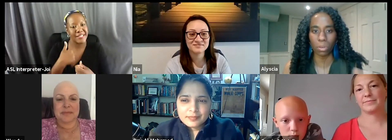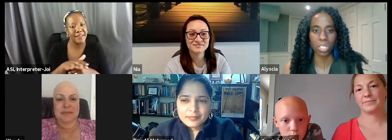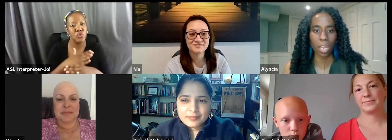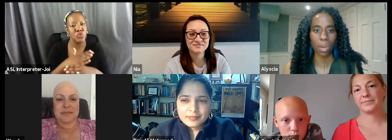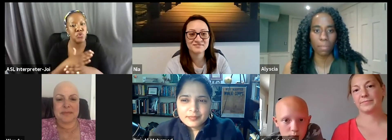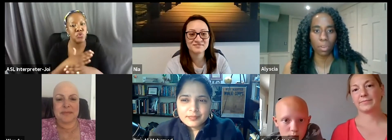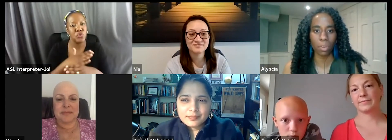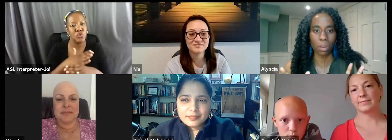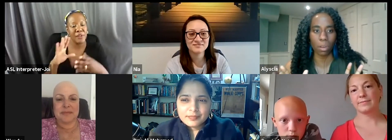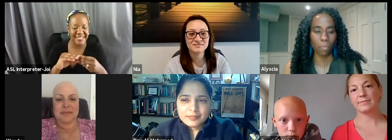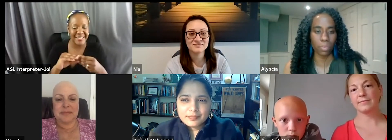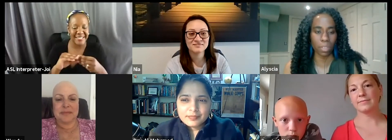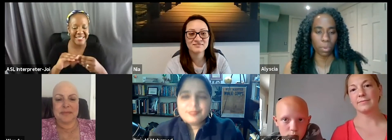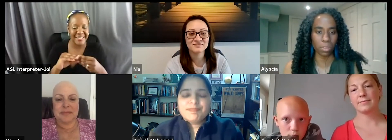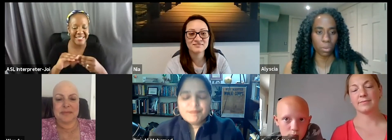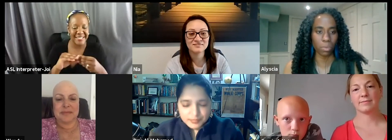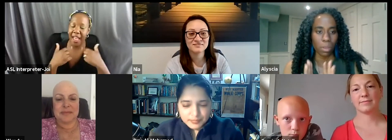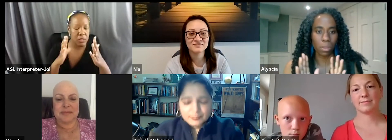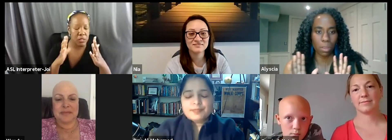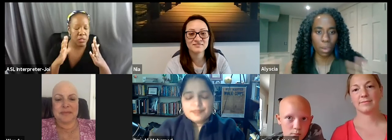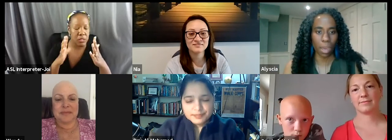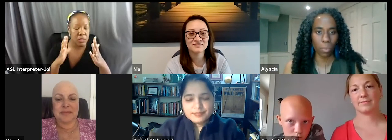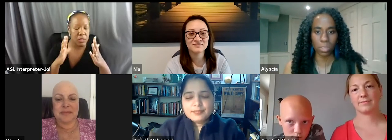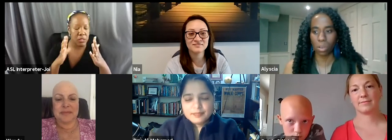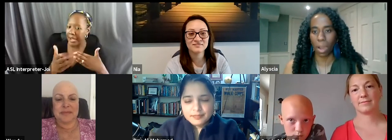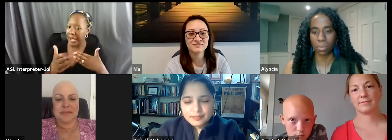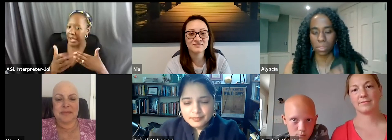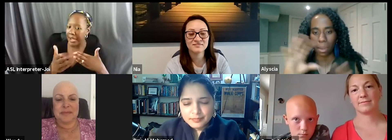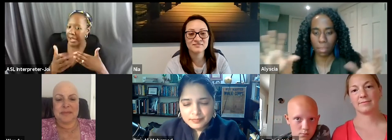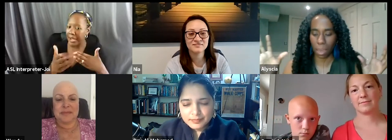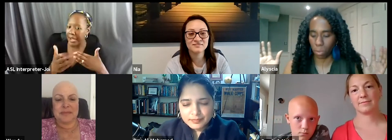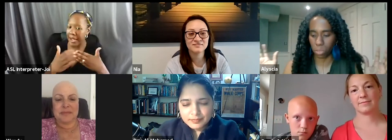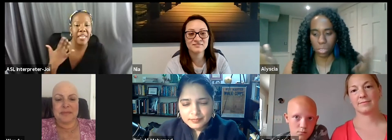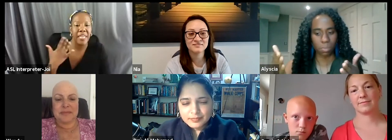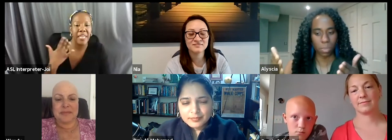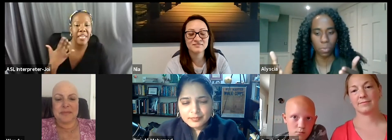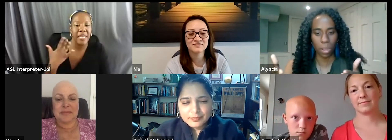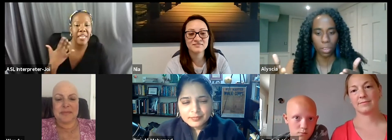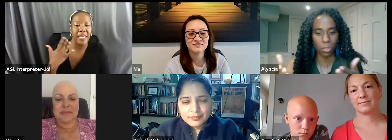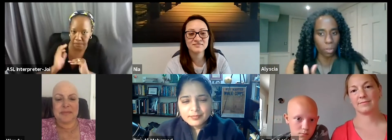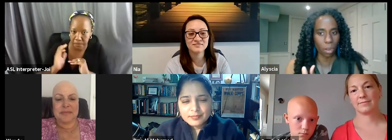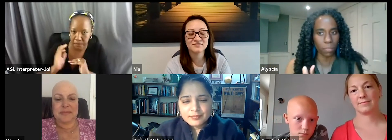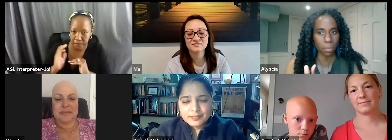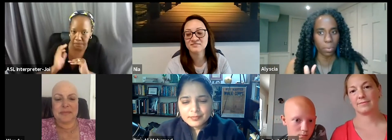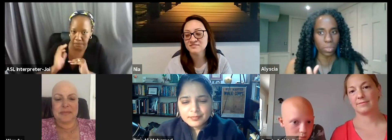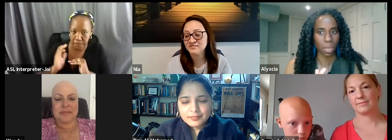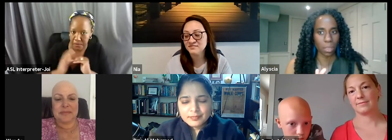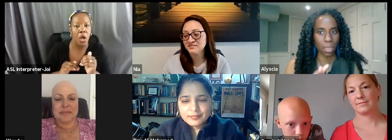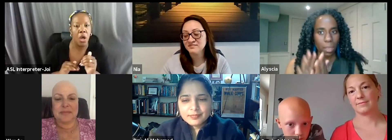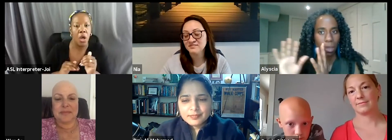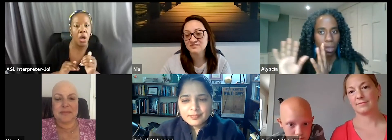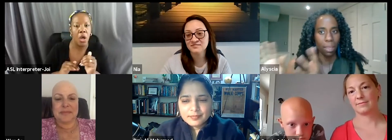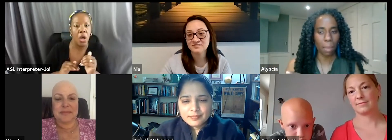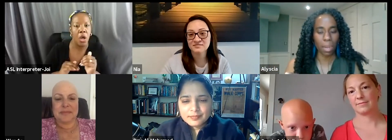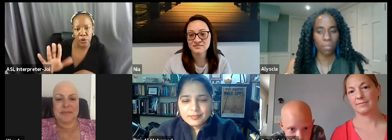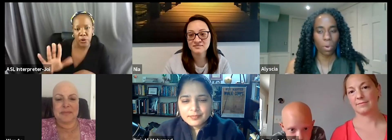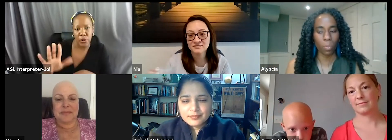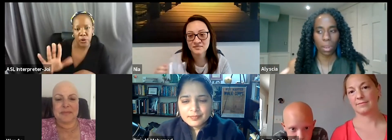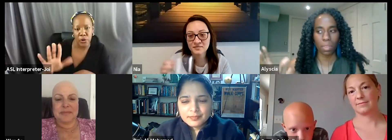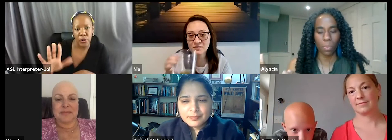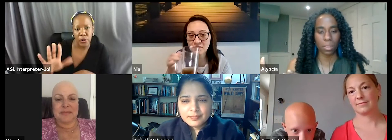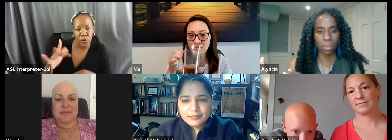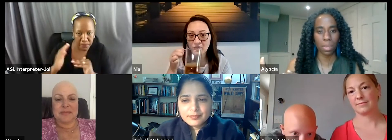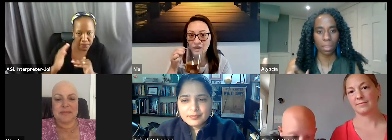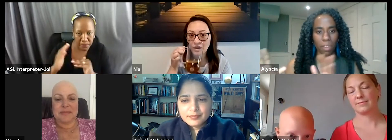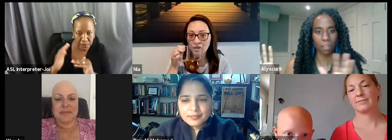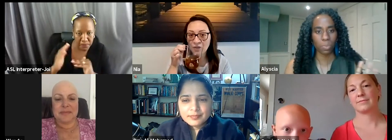about sharing whatever you're comfortable with. So I don't want to go outside of that. I want you to just be where you feel comfortable, which is another thing. I met everyone where